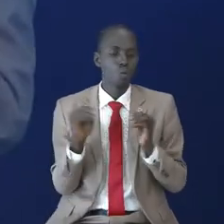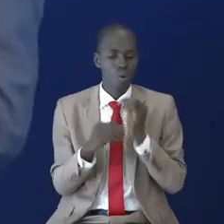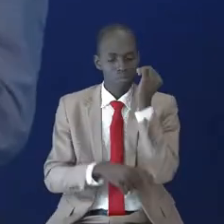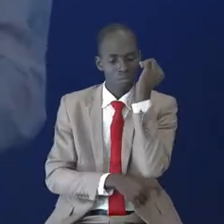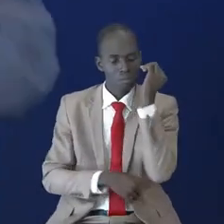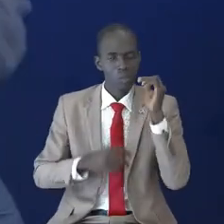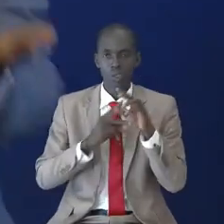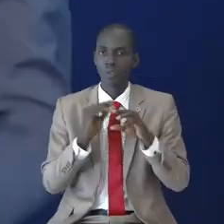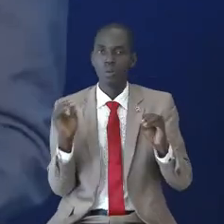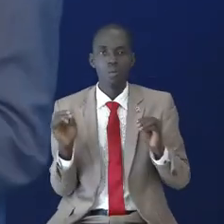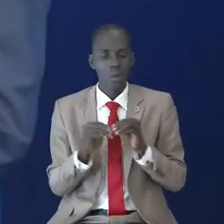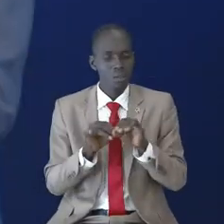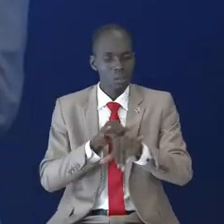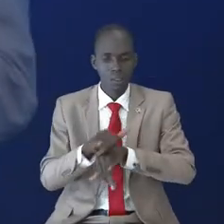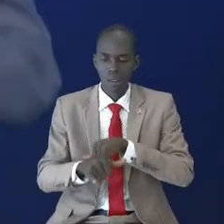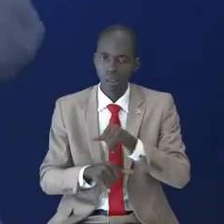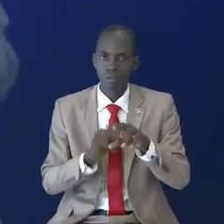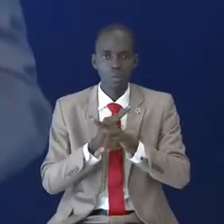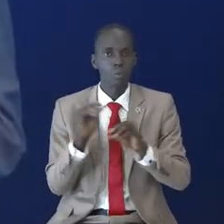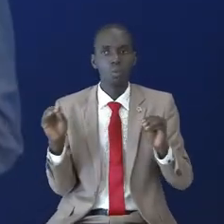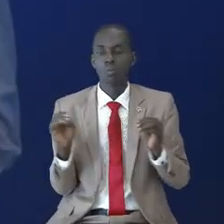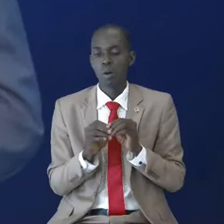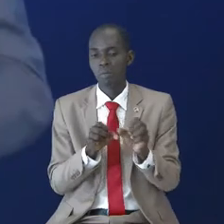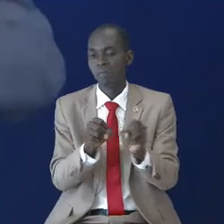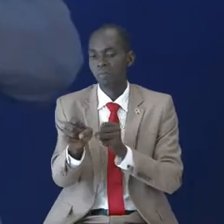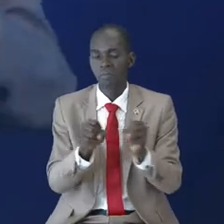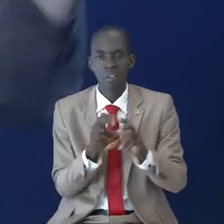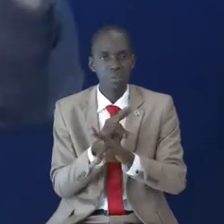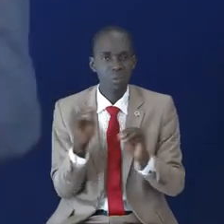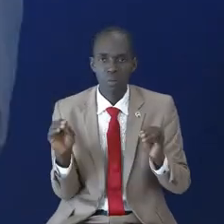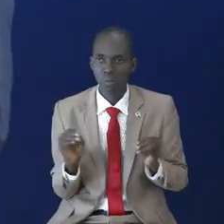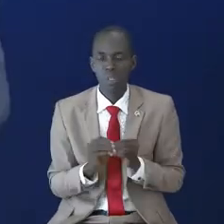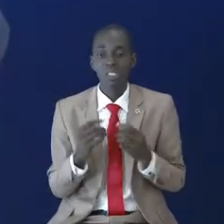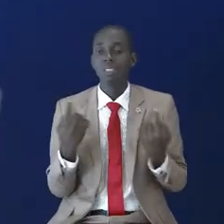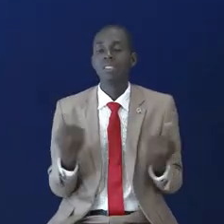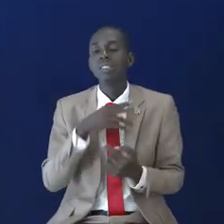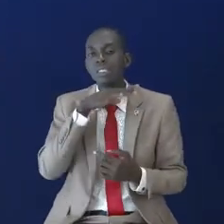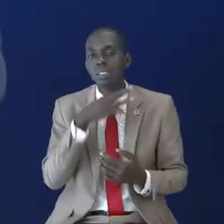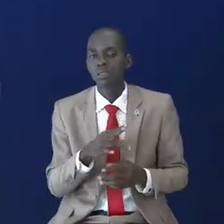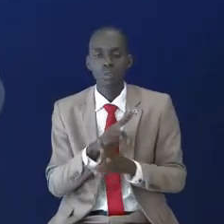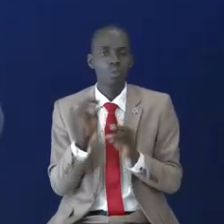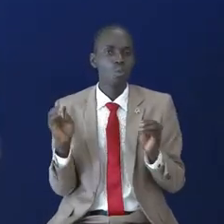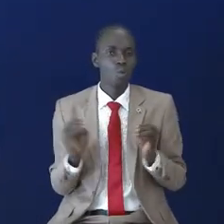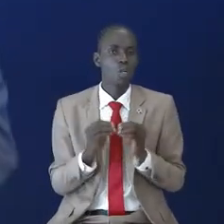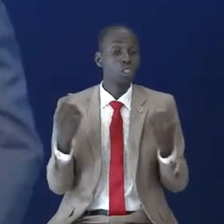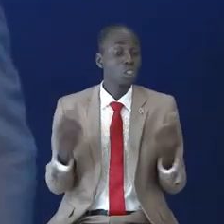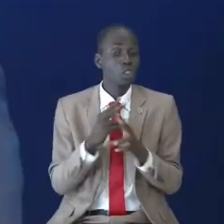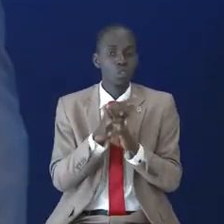no more, deceive no more, fight no more, transgress no more, sin no more,